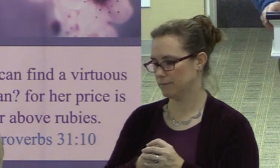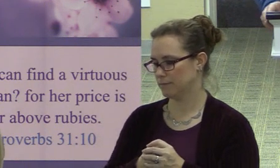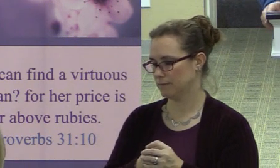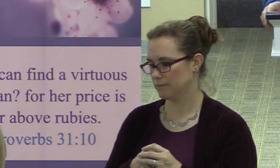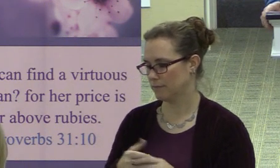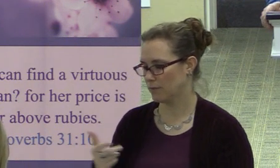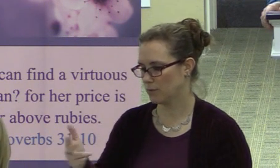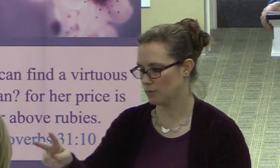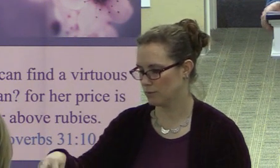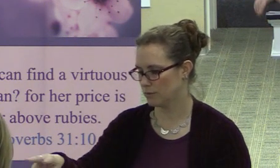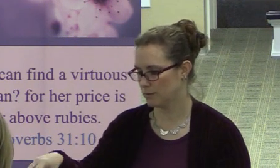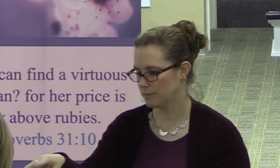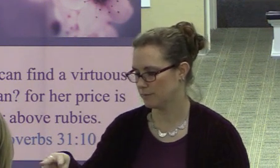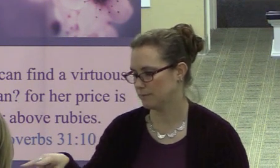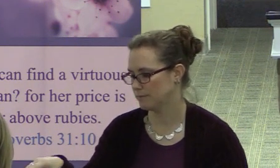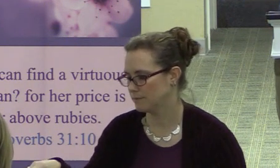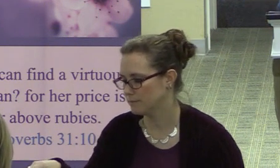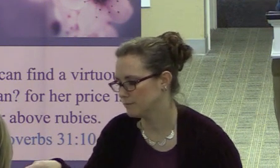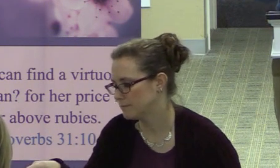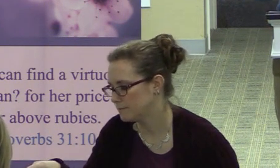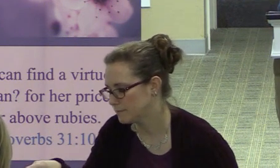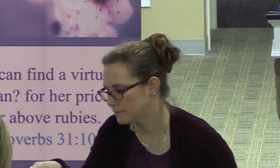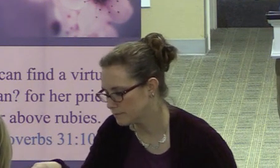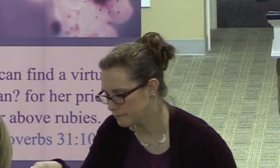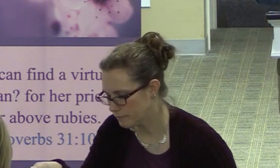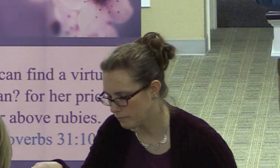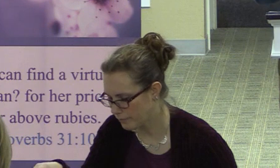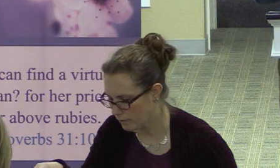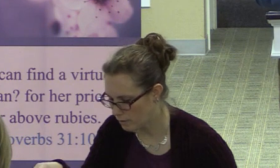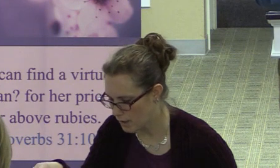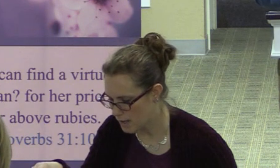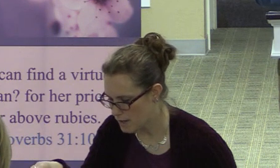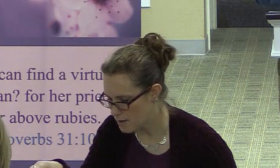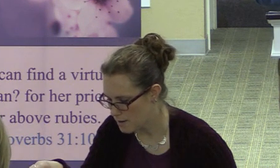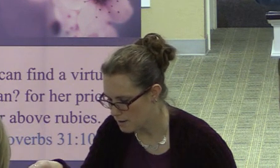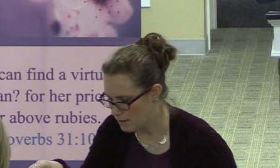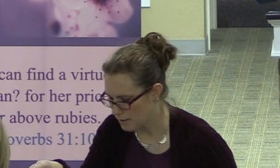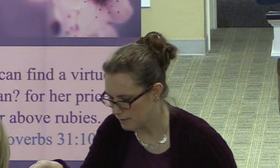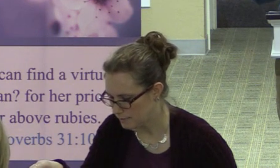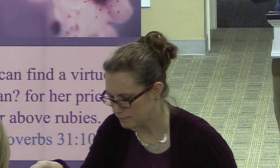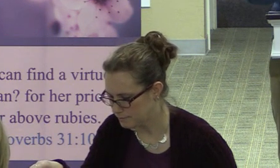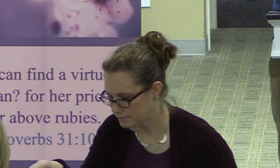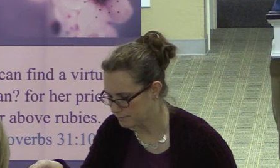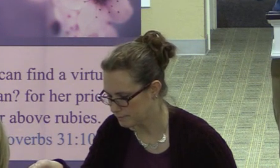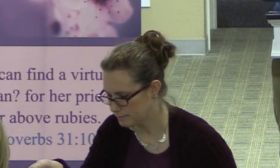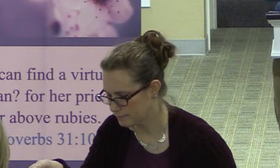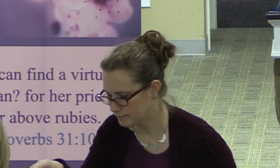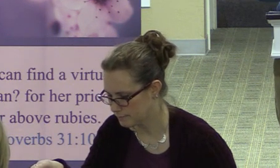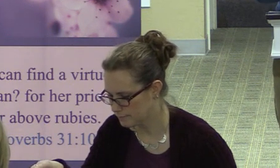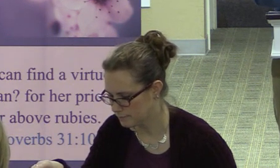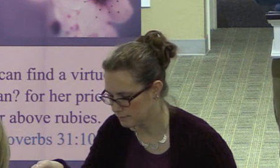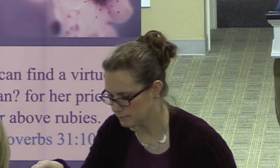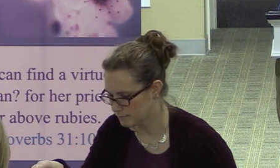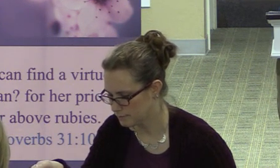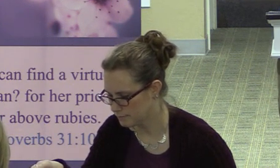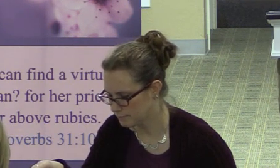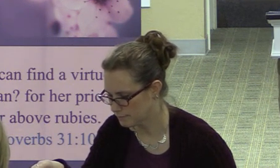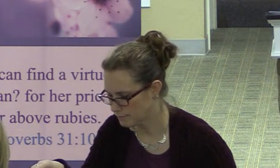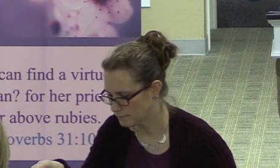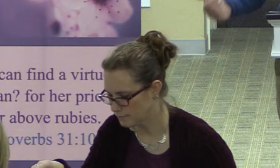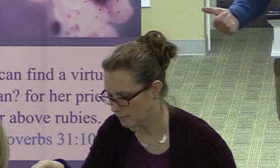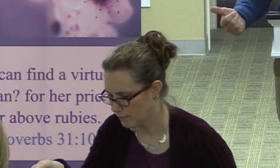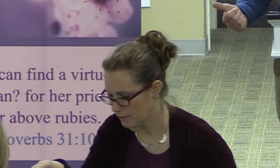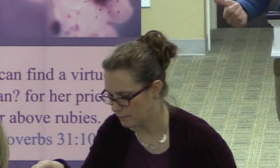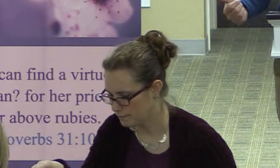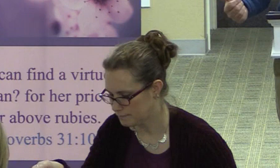And the children of Israel went into the midst of the sea upon the dry ground, and the waters were a wall unto them on the right hand